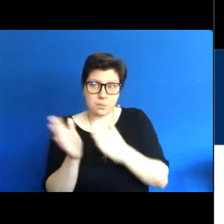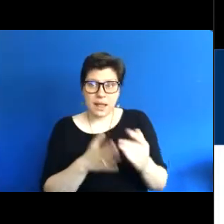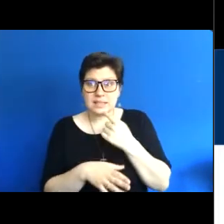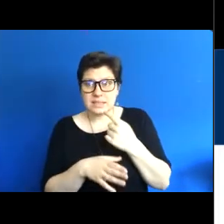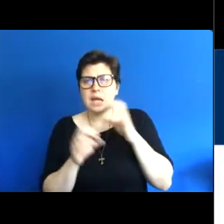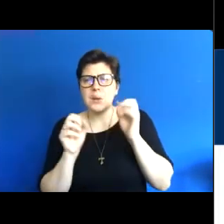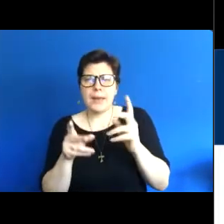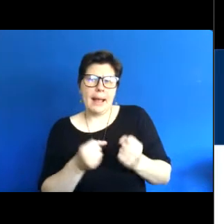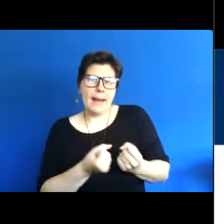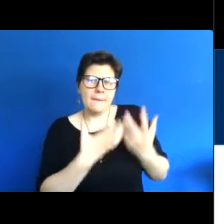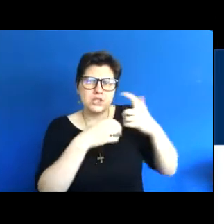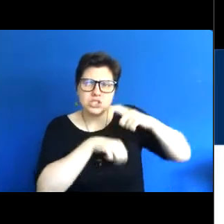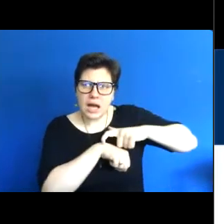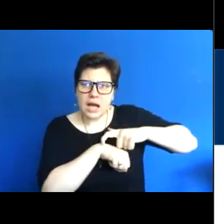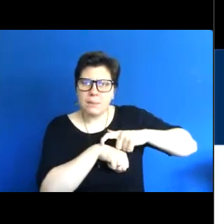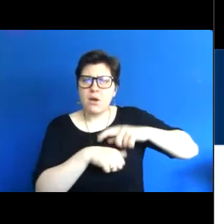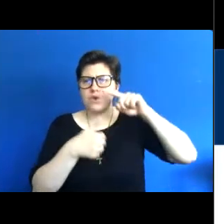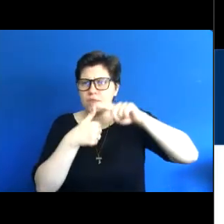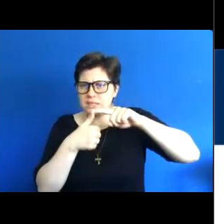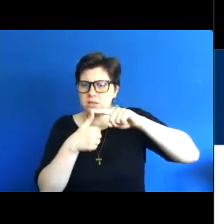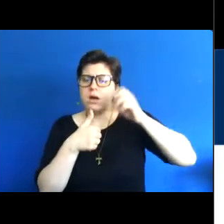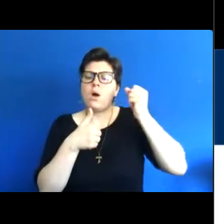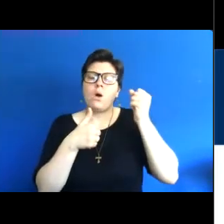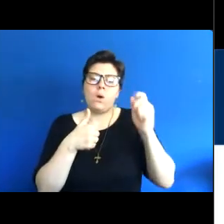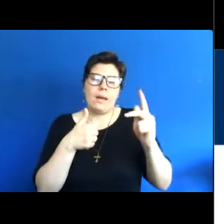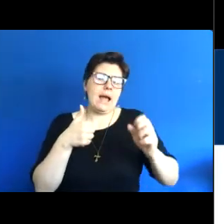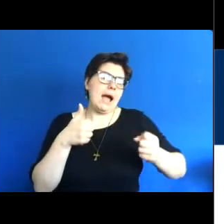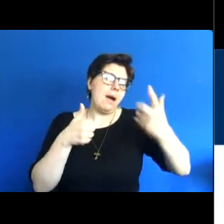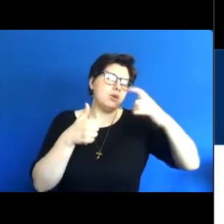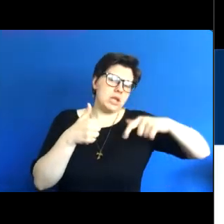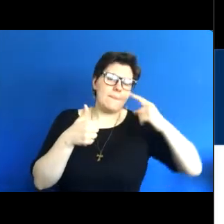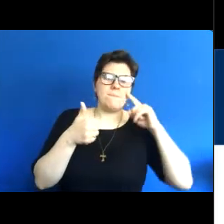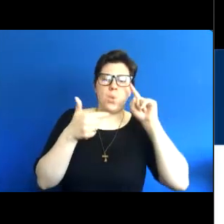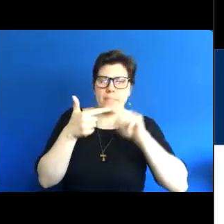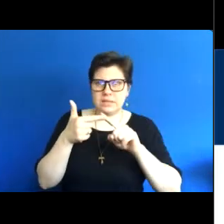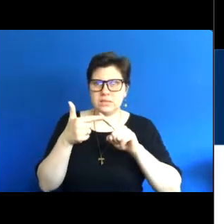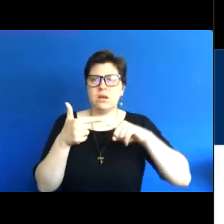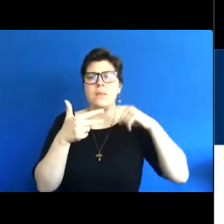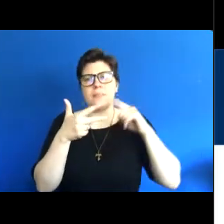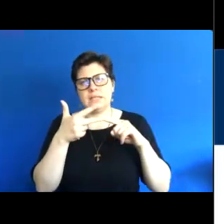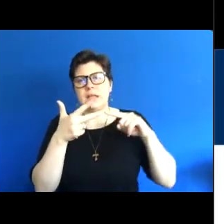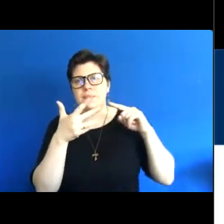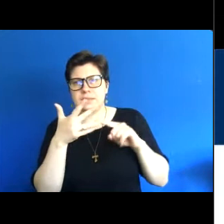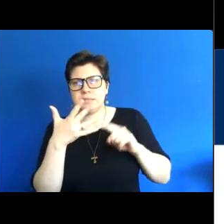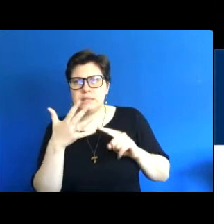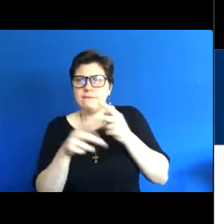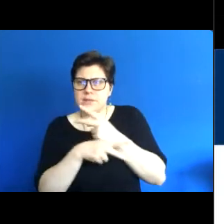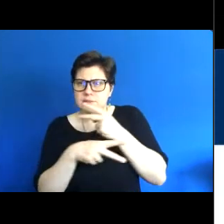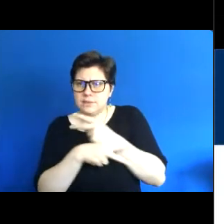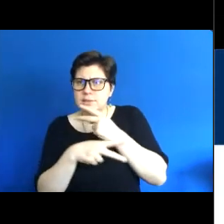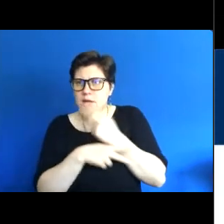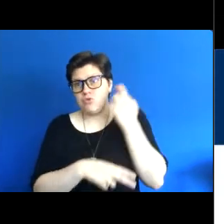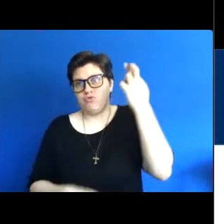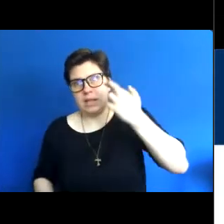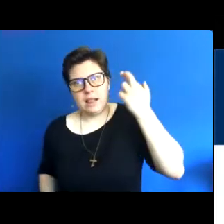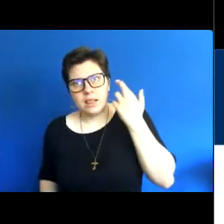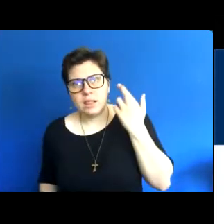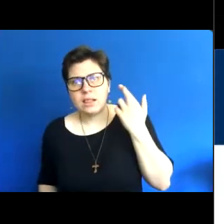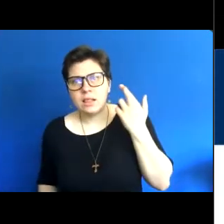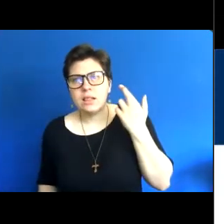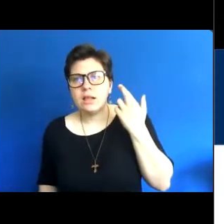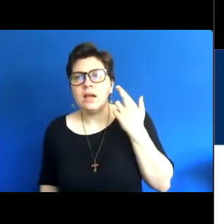much time each of these activities that we are incorporating is going to take. And we need to make our agenda realistic. I